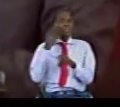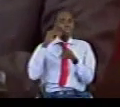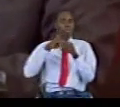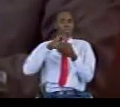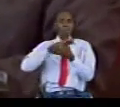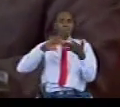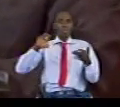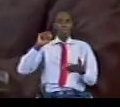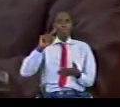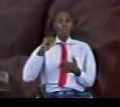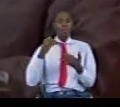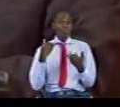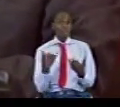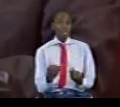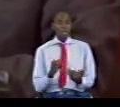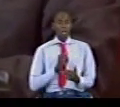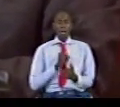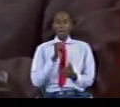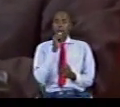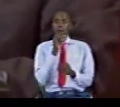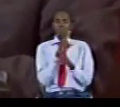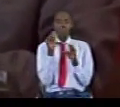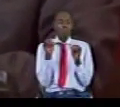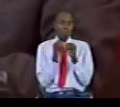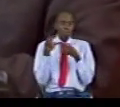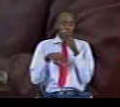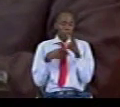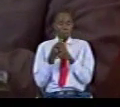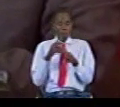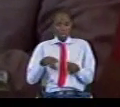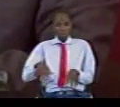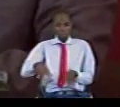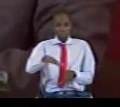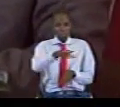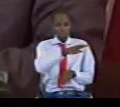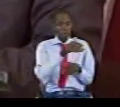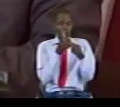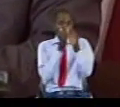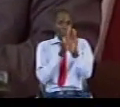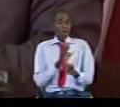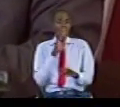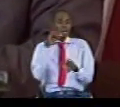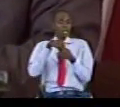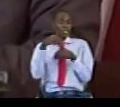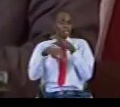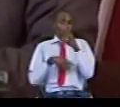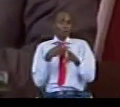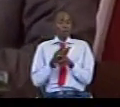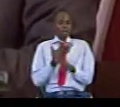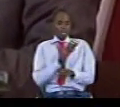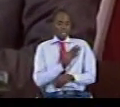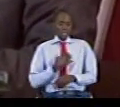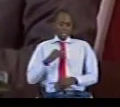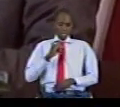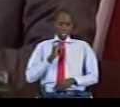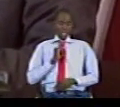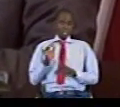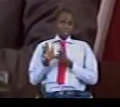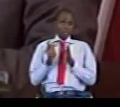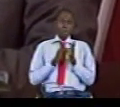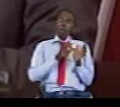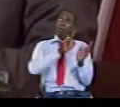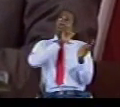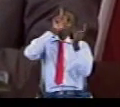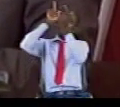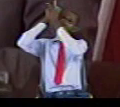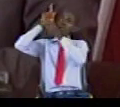I am no more in the world, but these are in the world, and I come to thee. I come to thee. He knew the